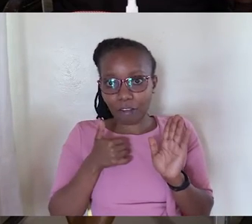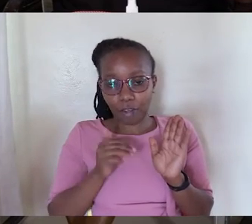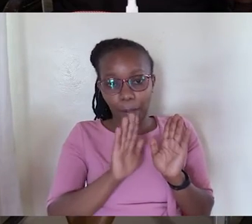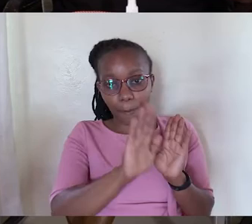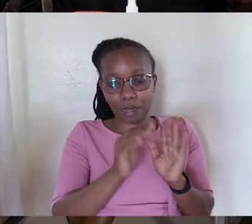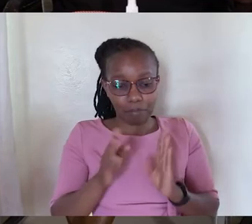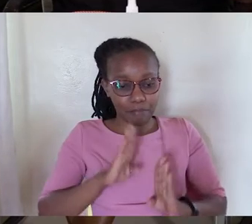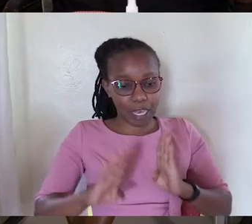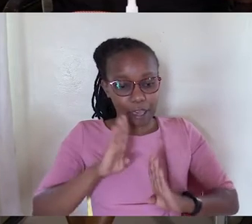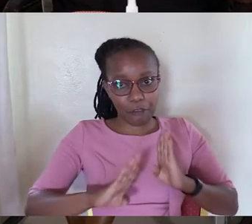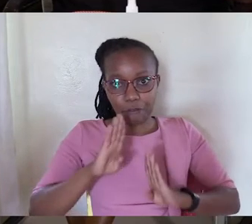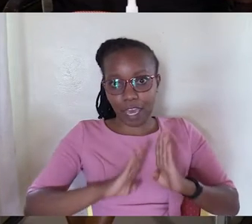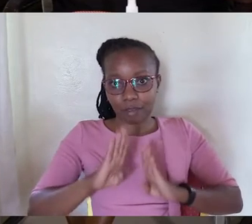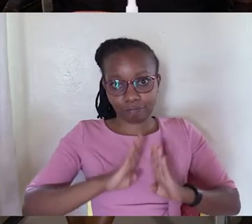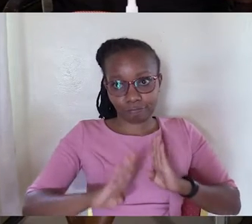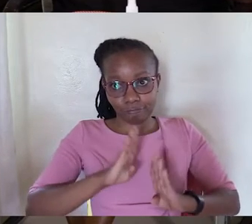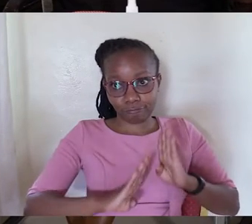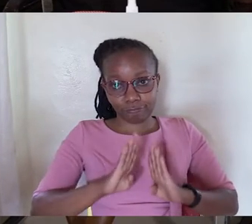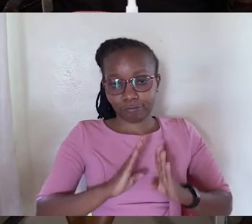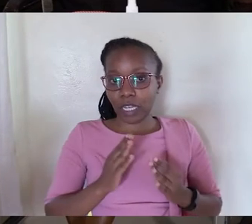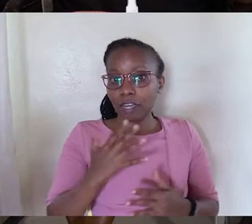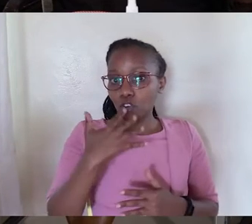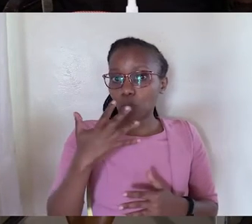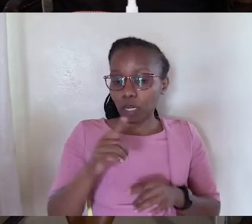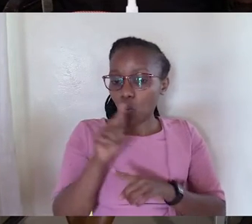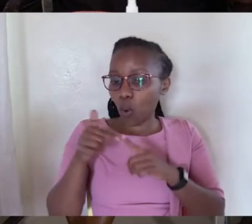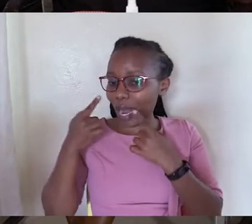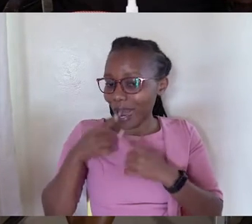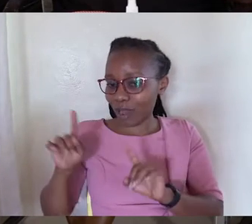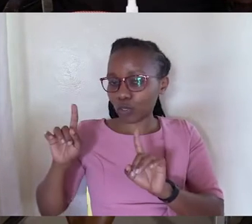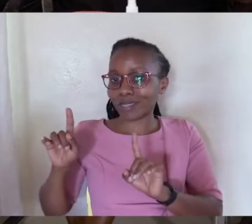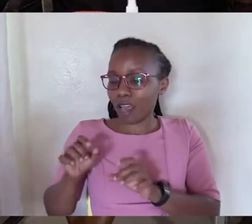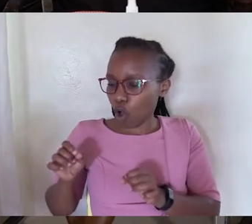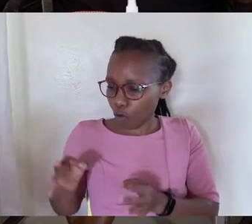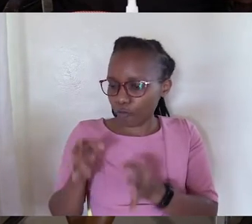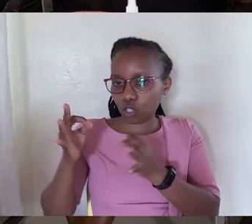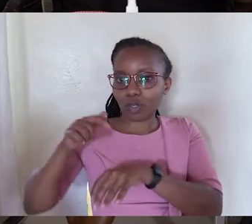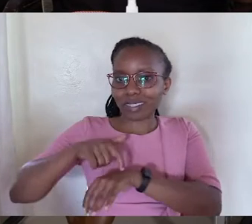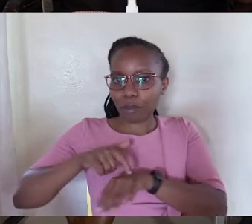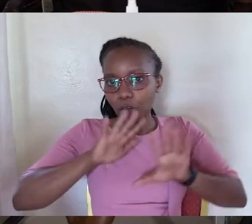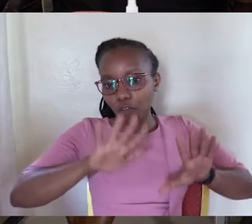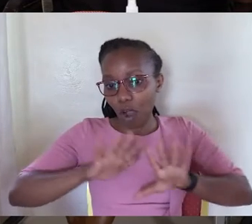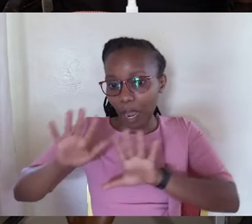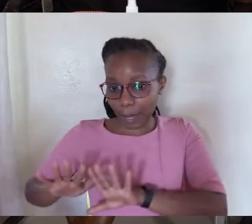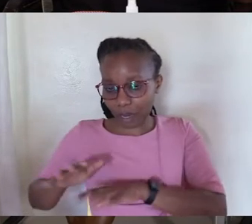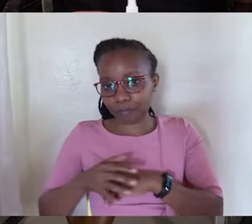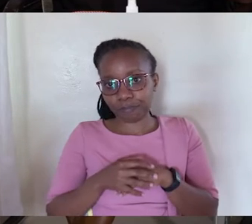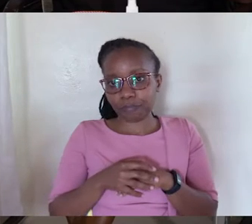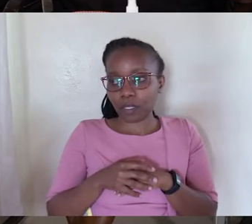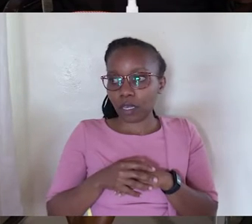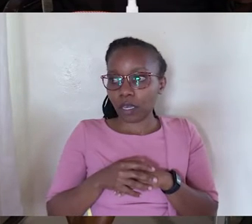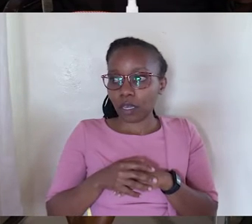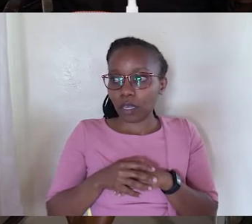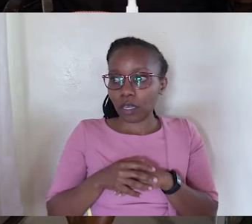of conduct. So when we announce that this is official period for campaign and the like,